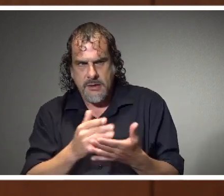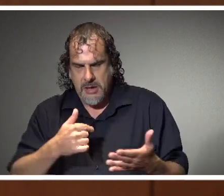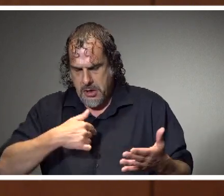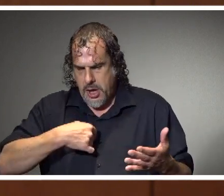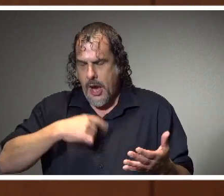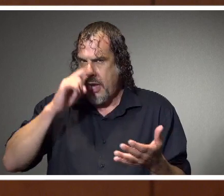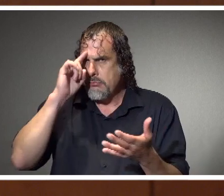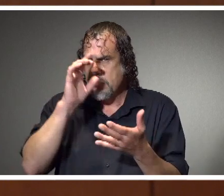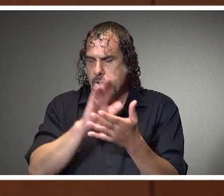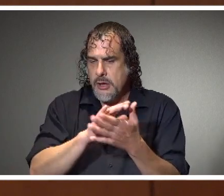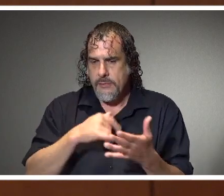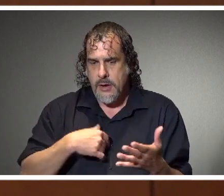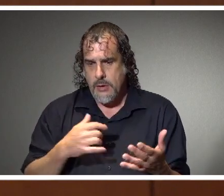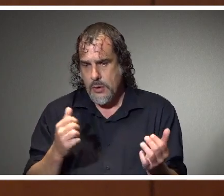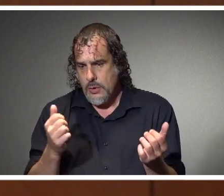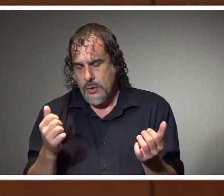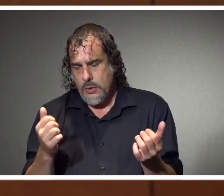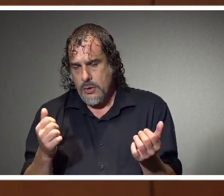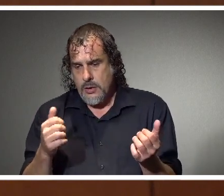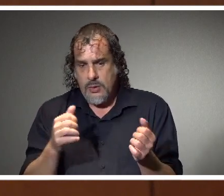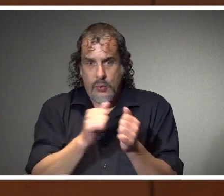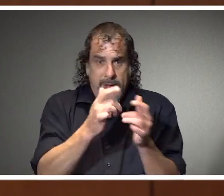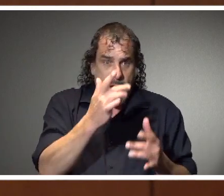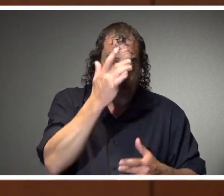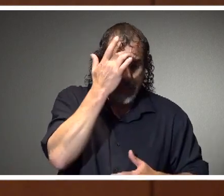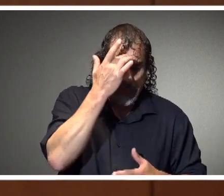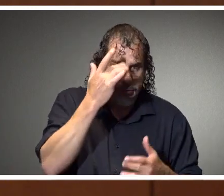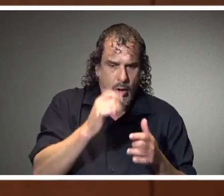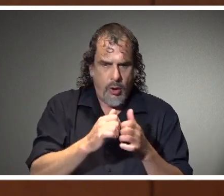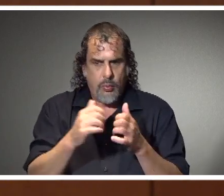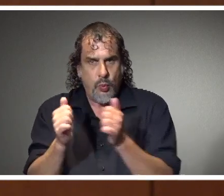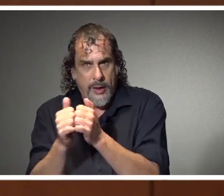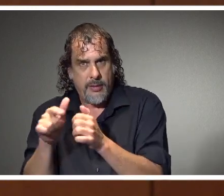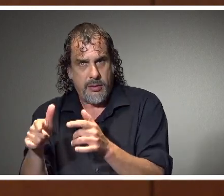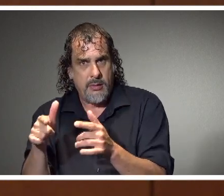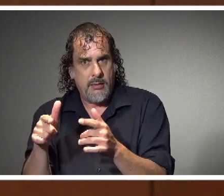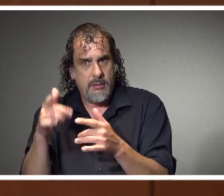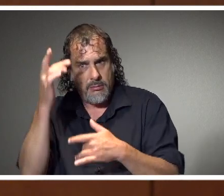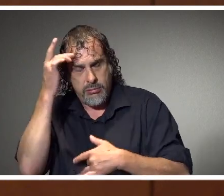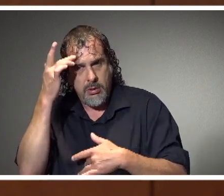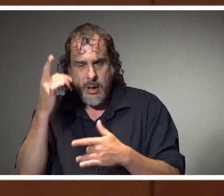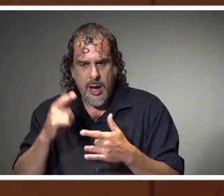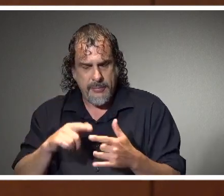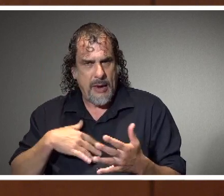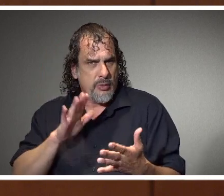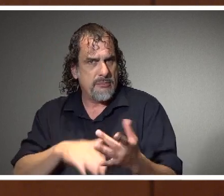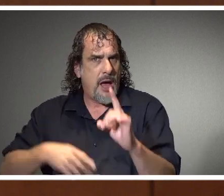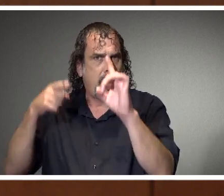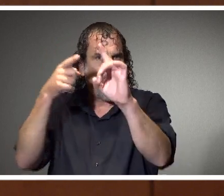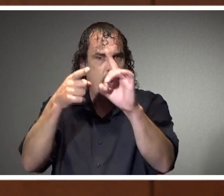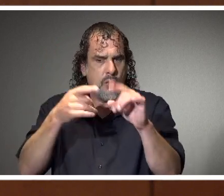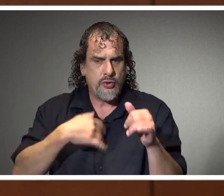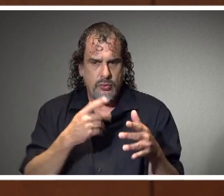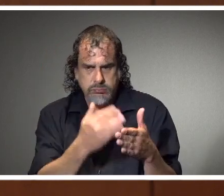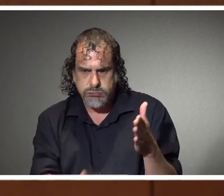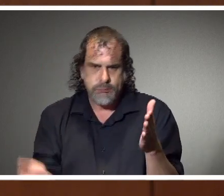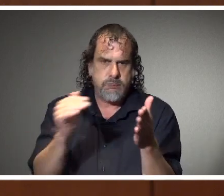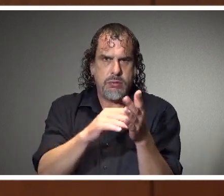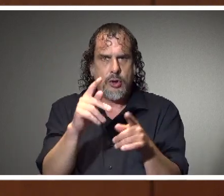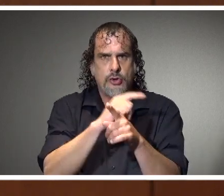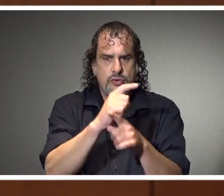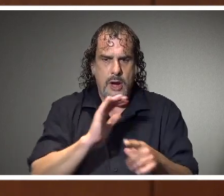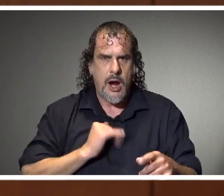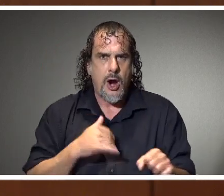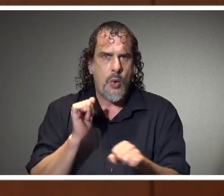with or without this pandemic, that's our ultimate long-term goal in Mississippi, is being able to train and retrain our workforce. We talked about it